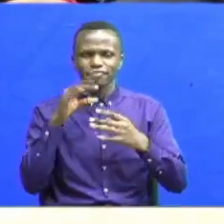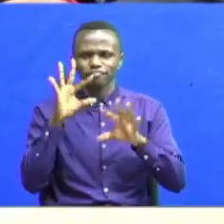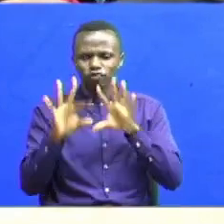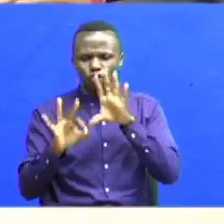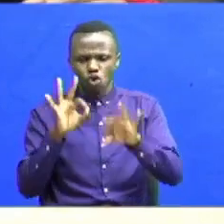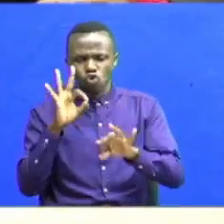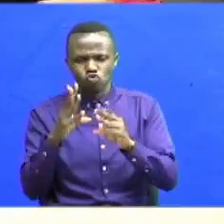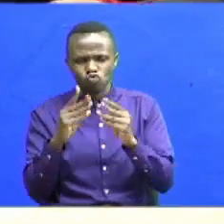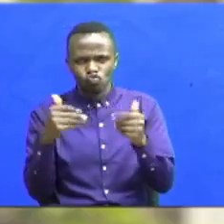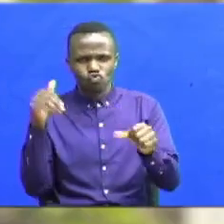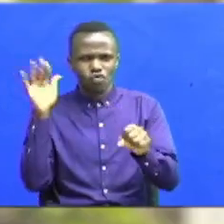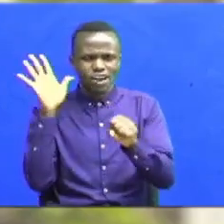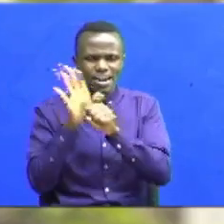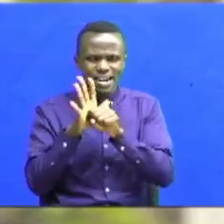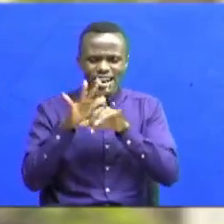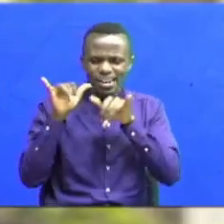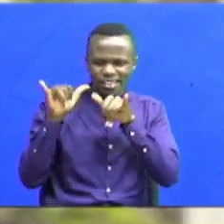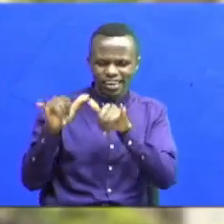on the same.